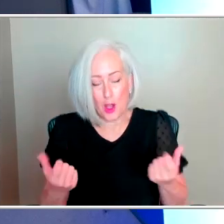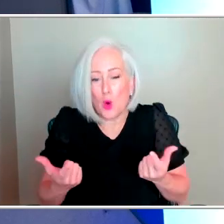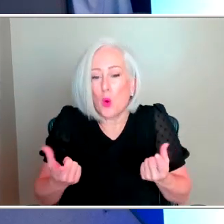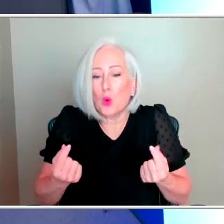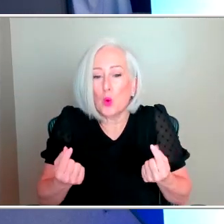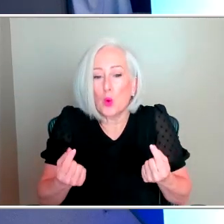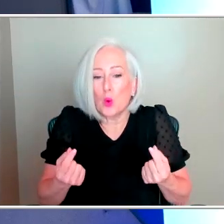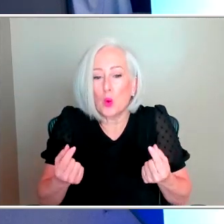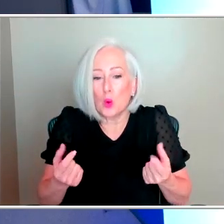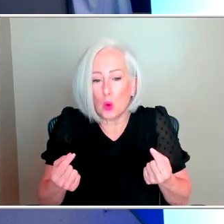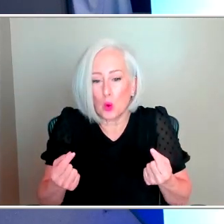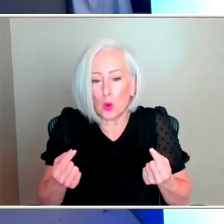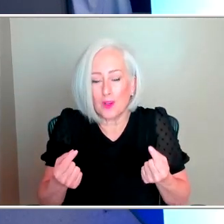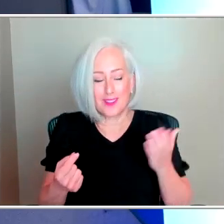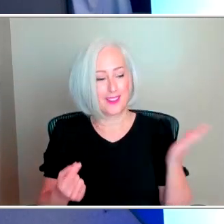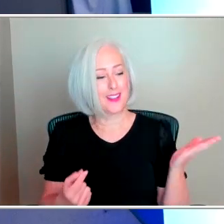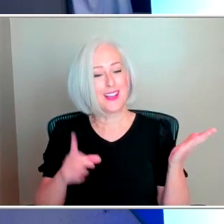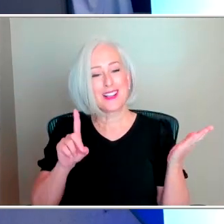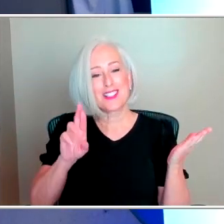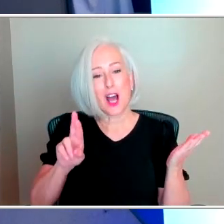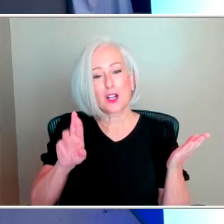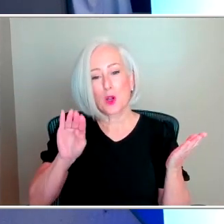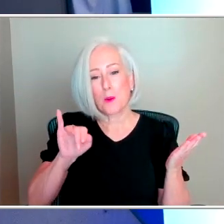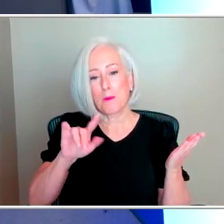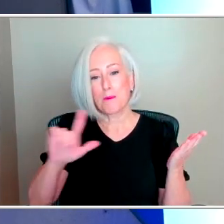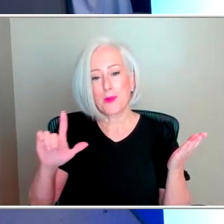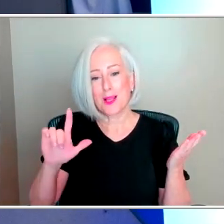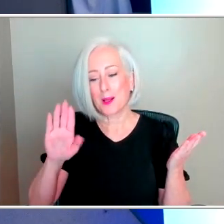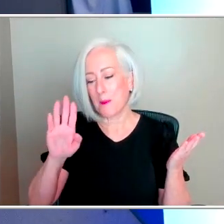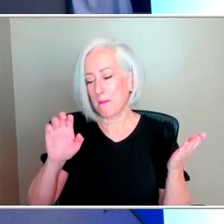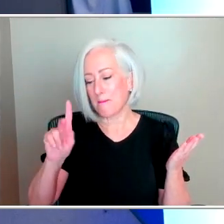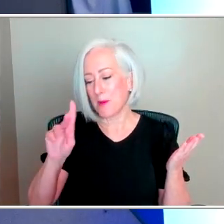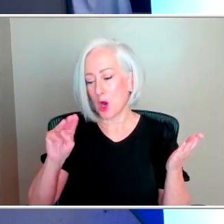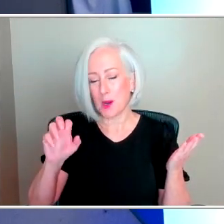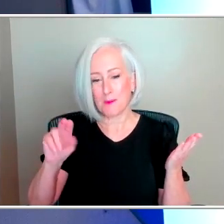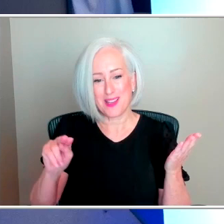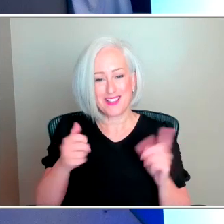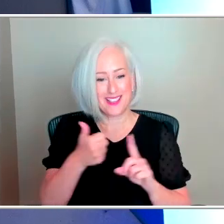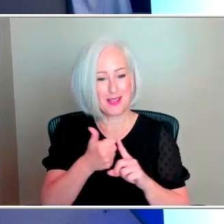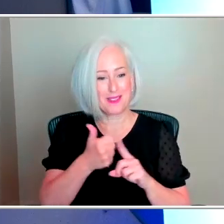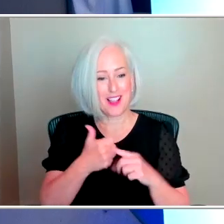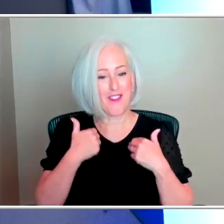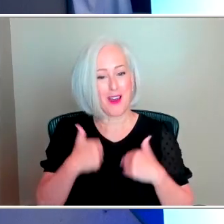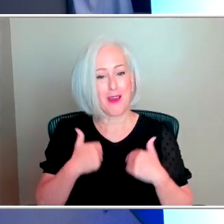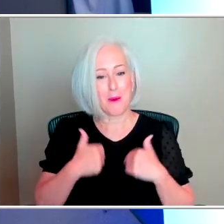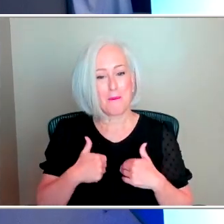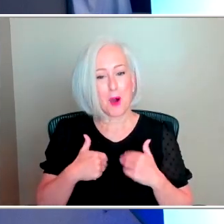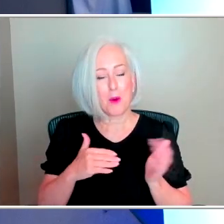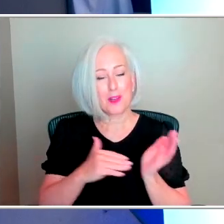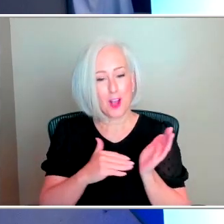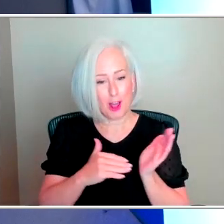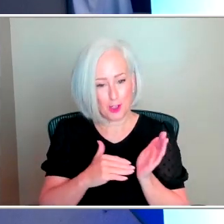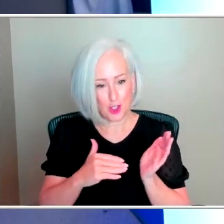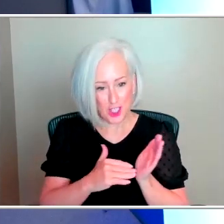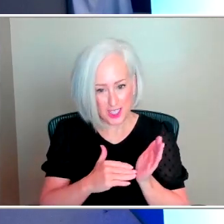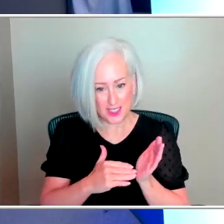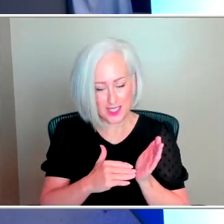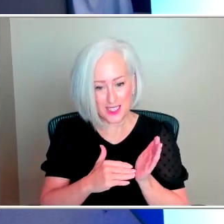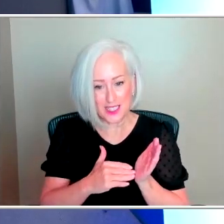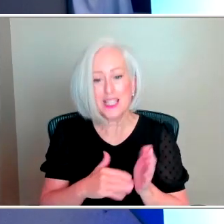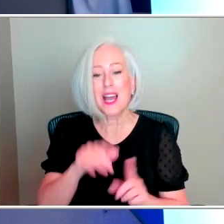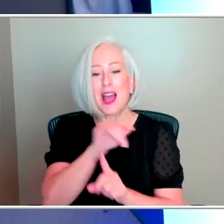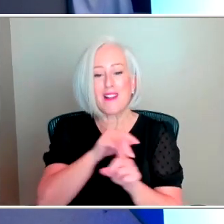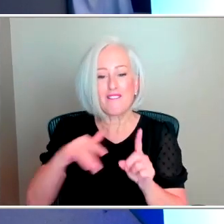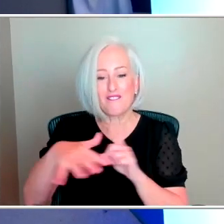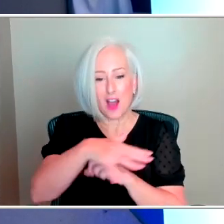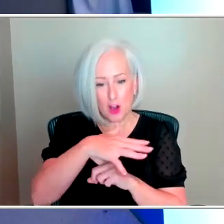is Dr. Bill Barkman. He's a pulmonologist, a lung doctor, and an environmental health specialist. He used to lead the Center for